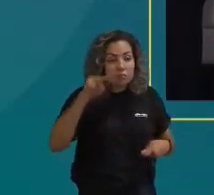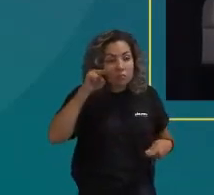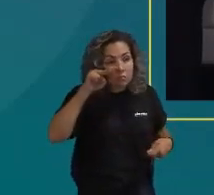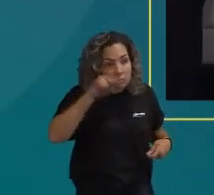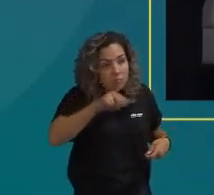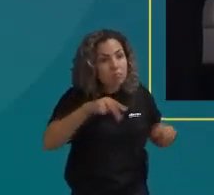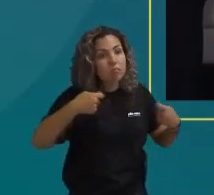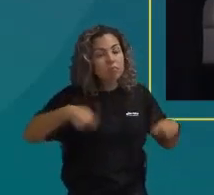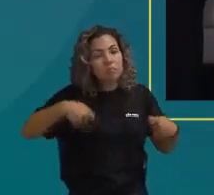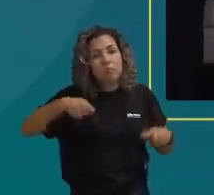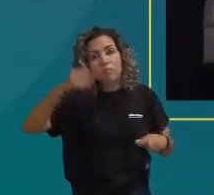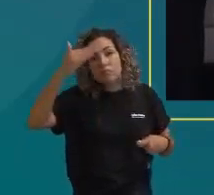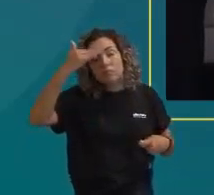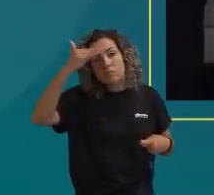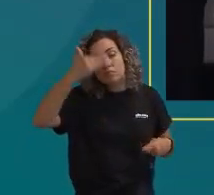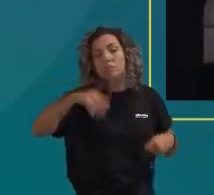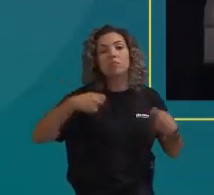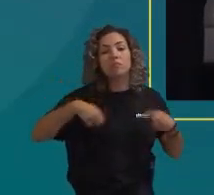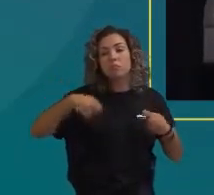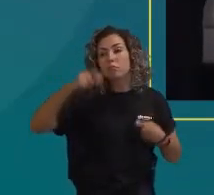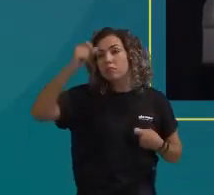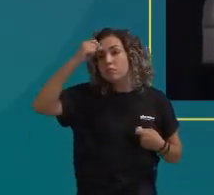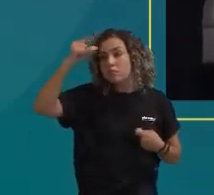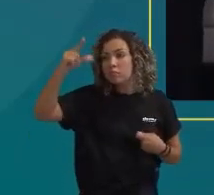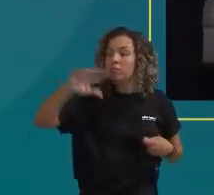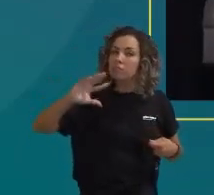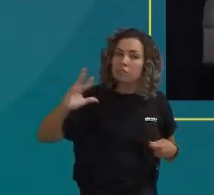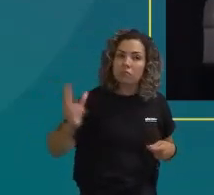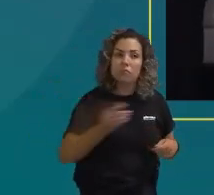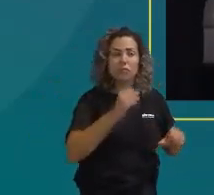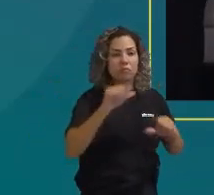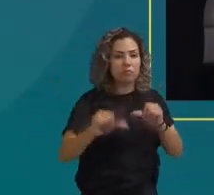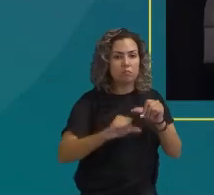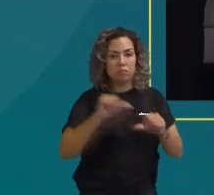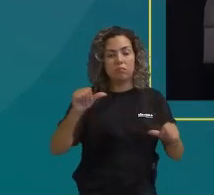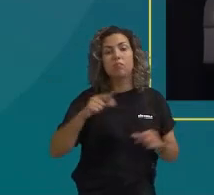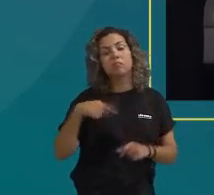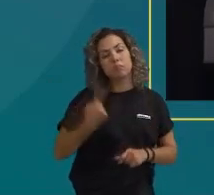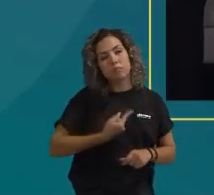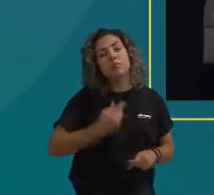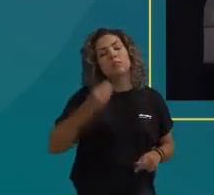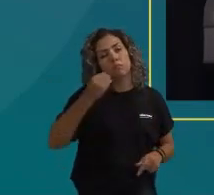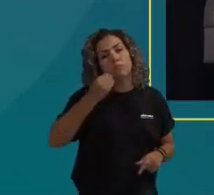the city is what we are trying to do. We have also, earlier